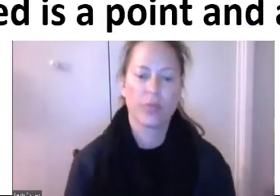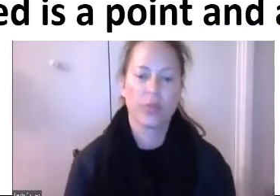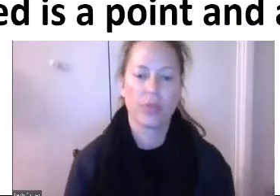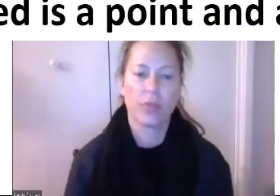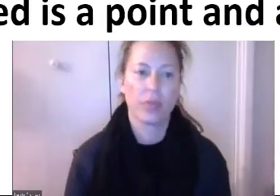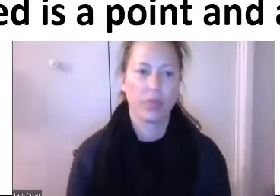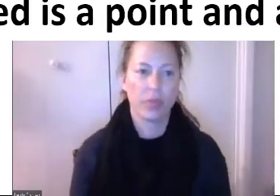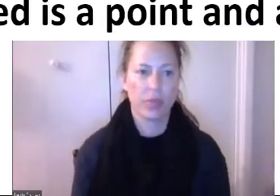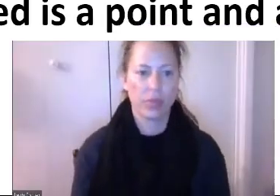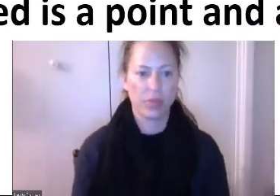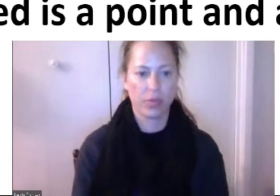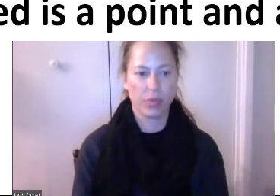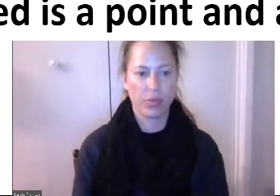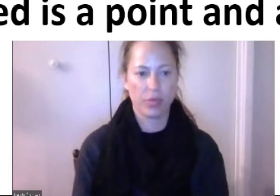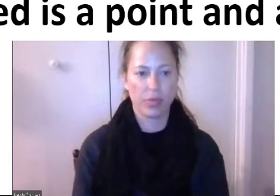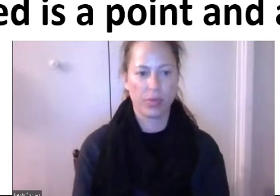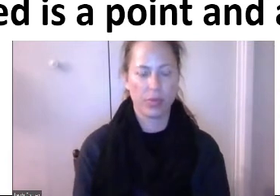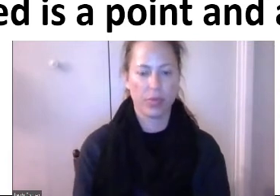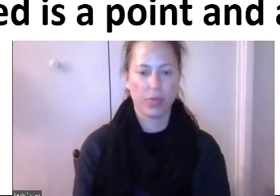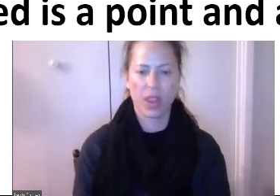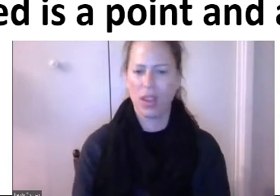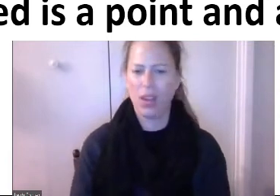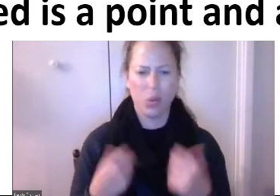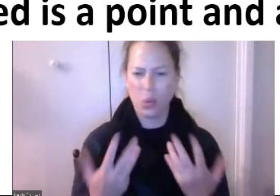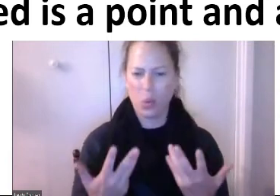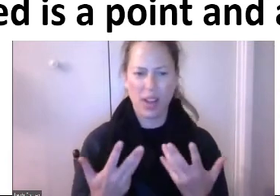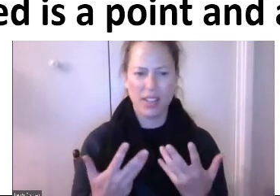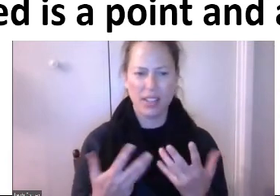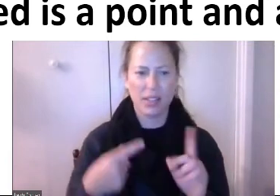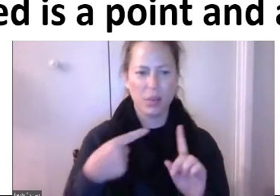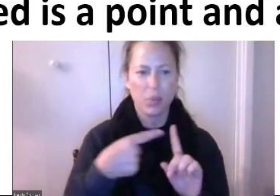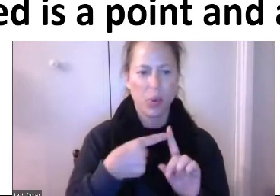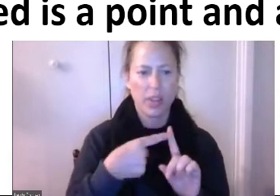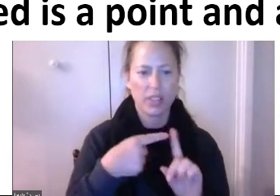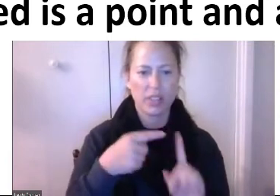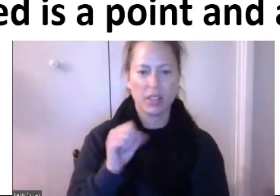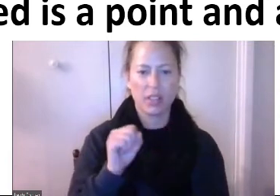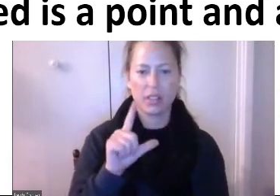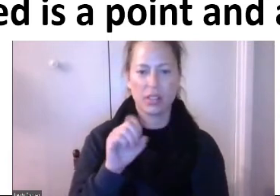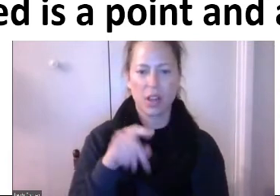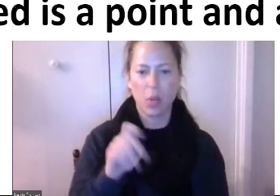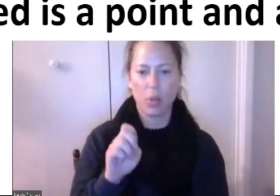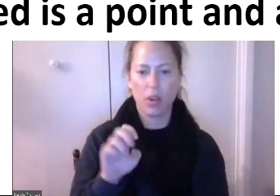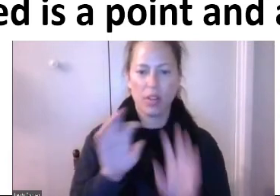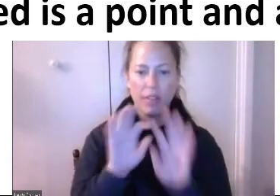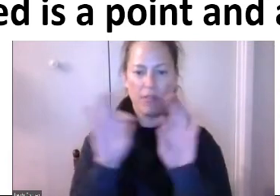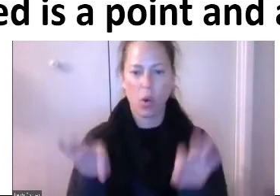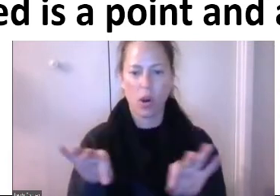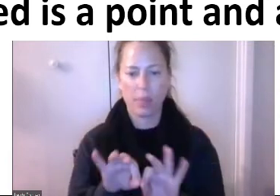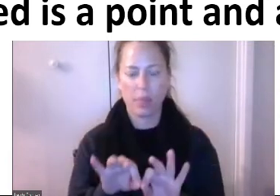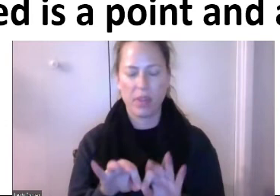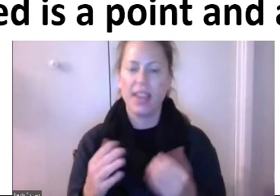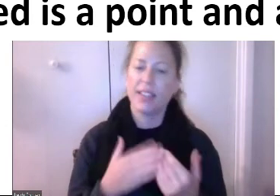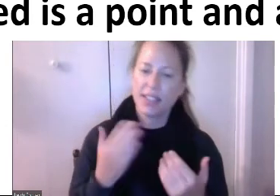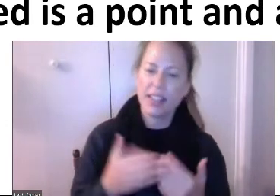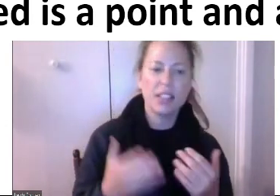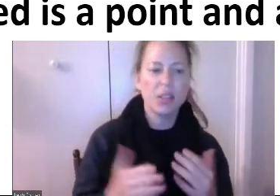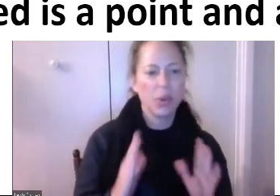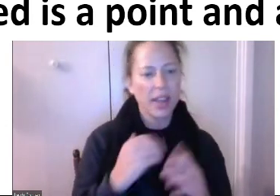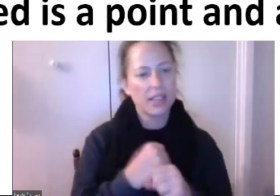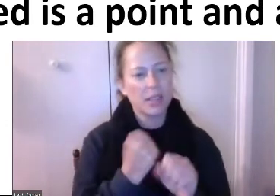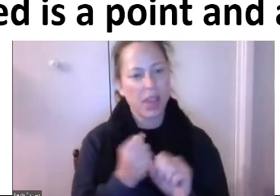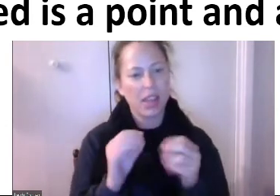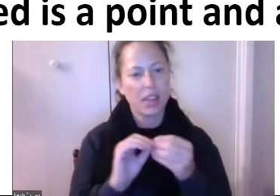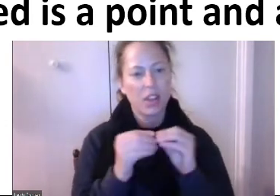All right, point slope form. What is point slope form? It's an easy way to create an equation of a